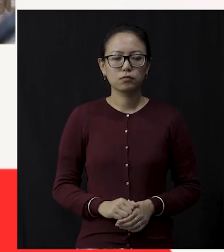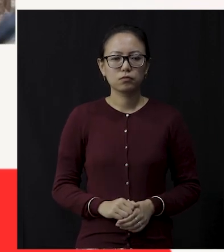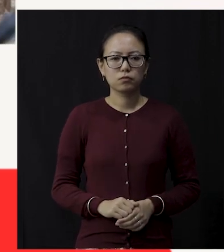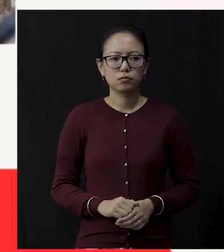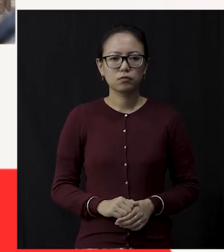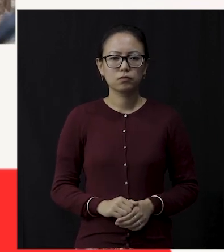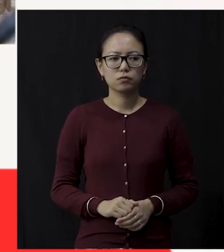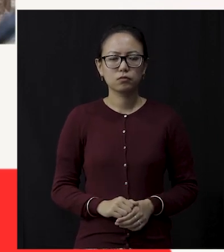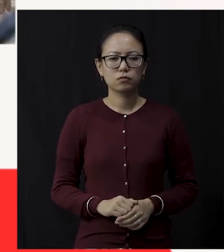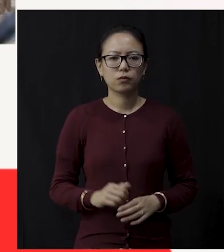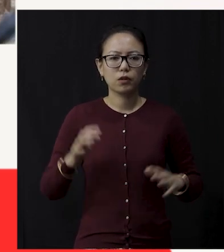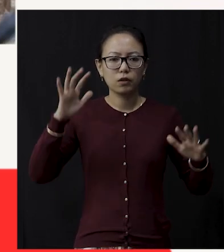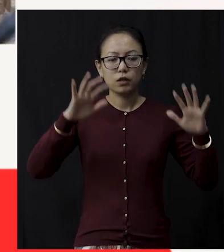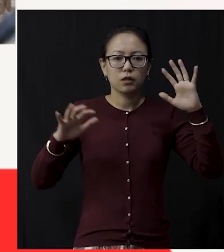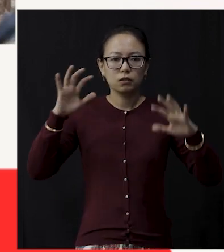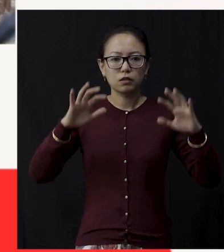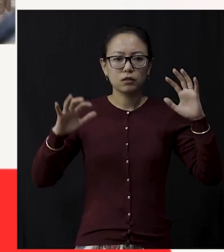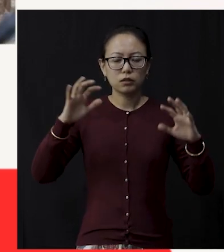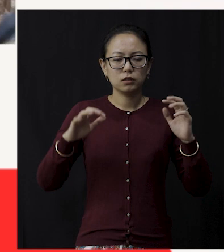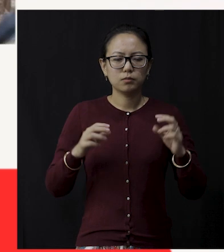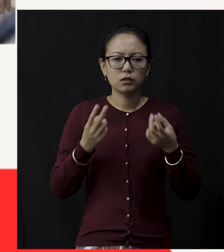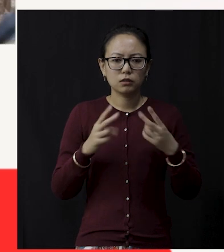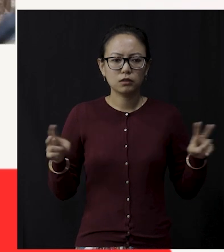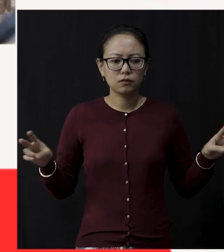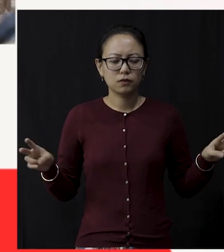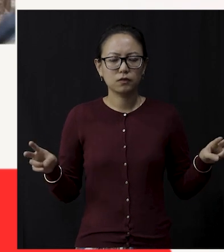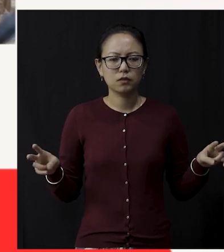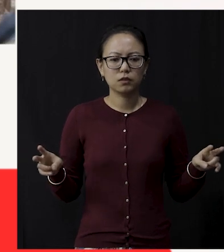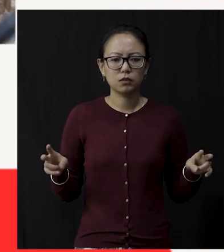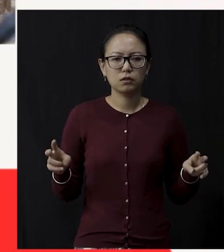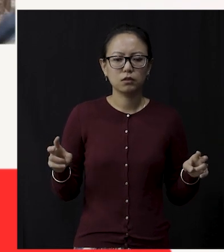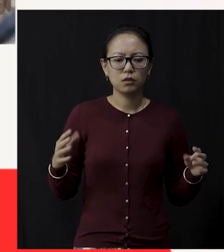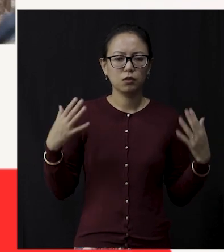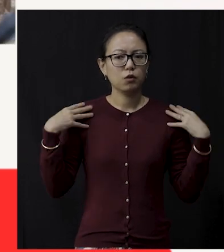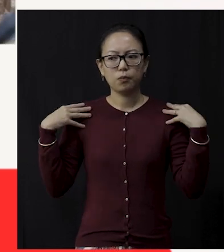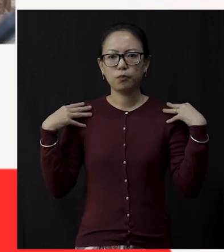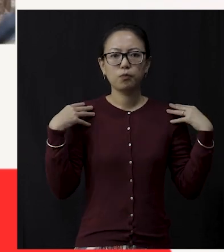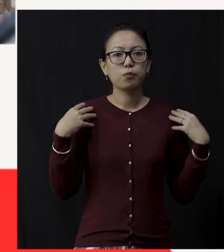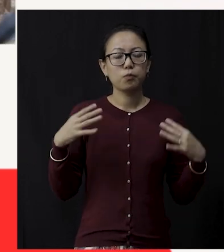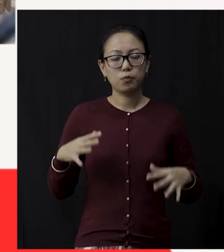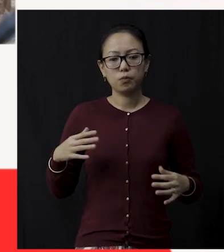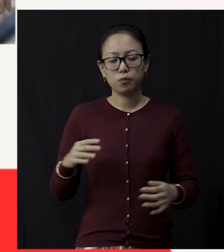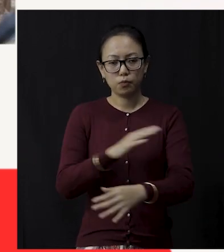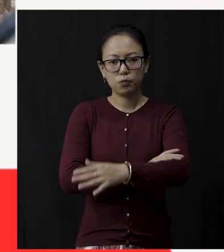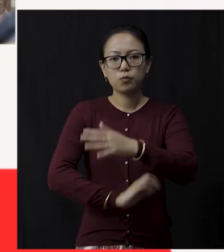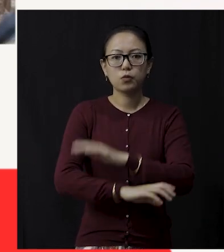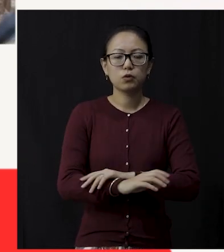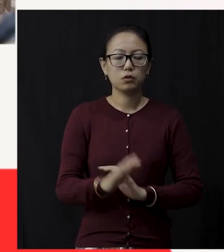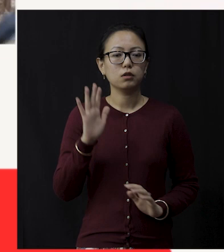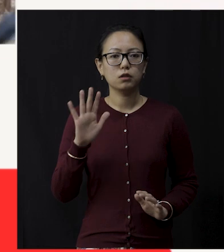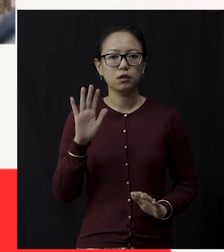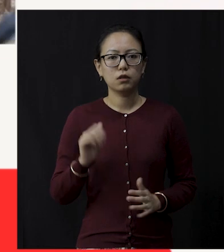have different body features. Okay, they are not like human. Now let's say human.